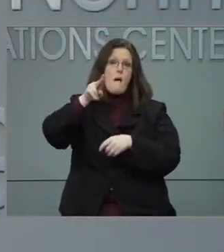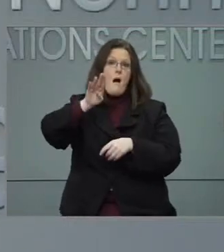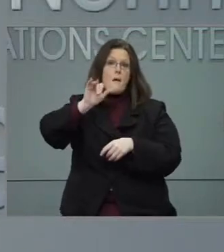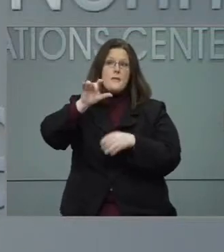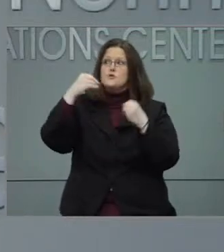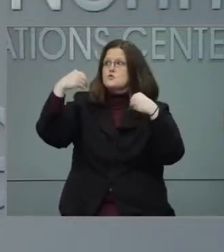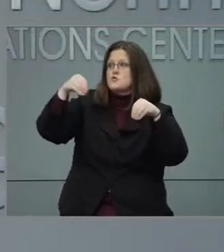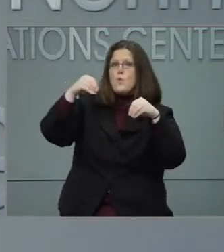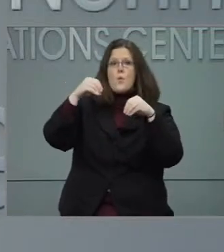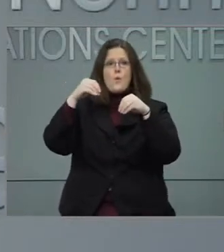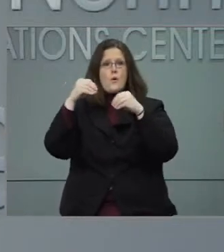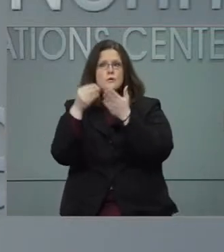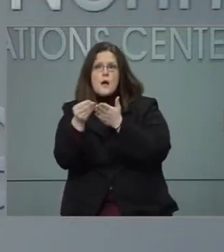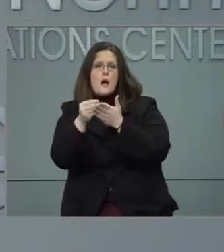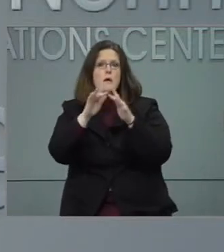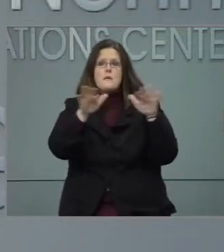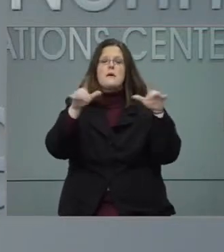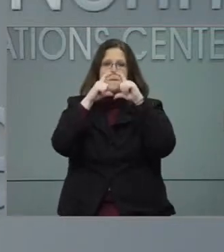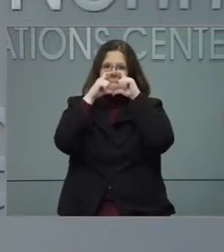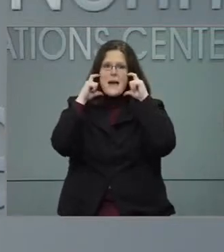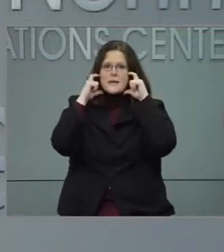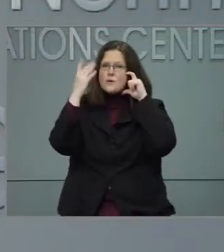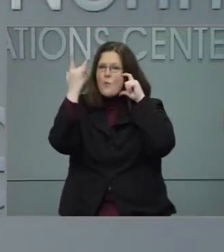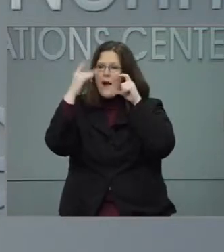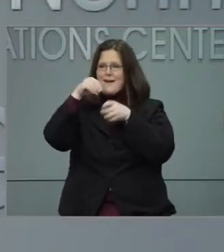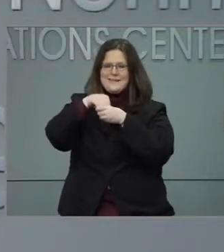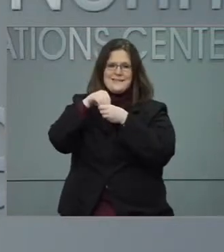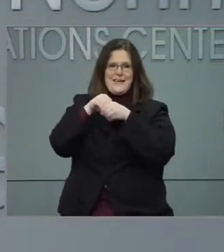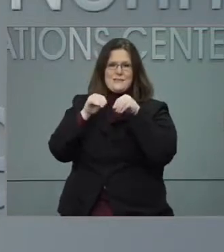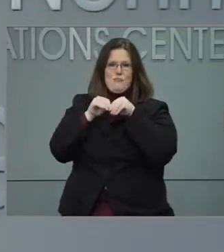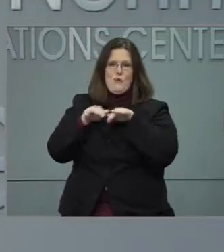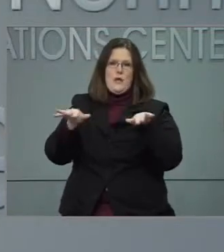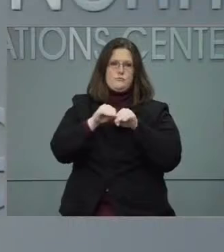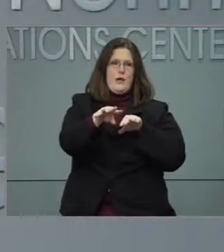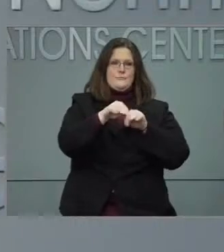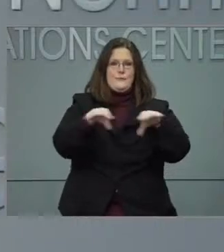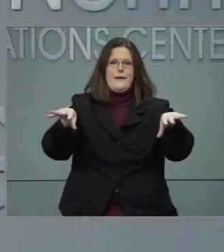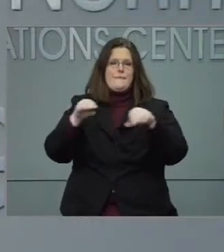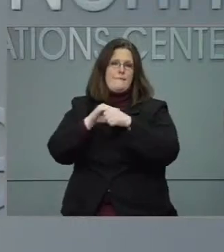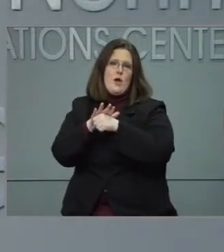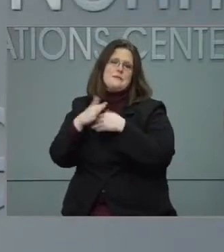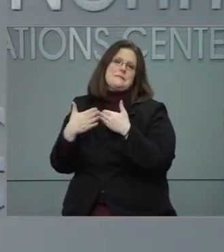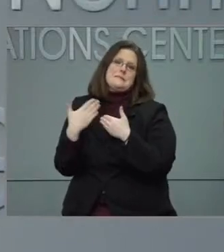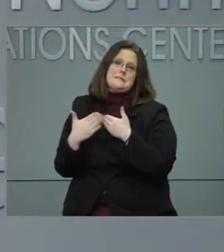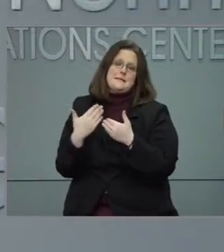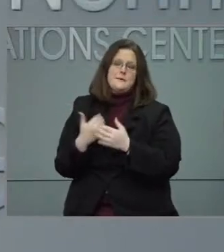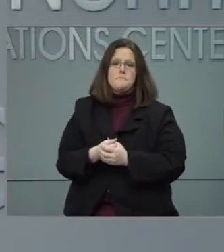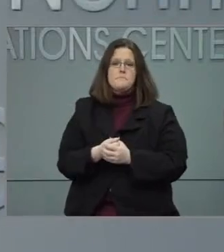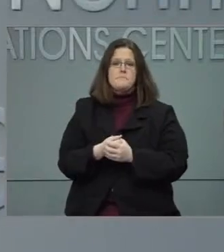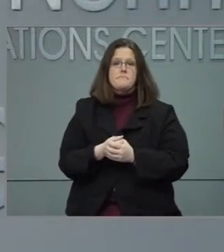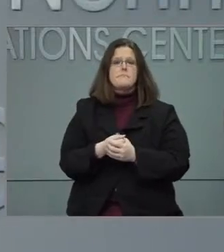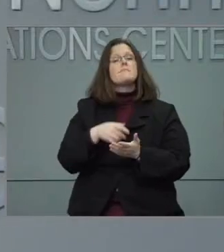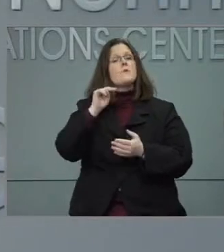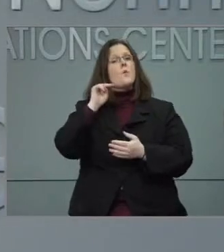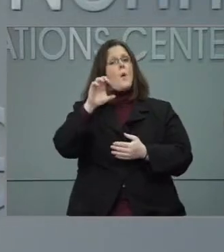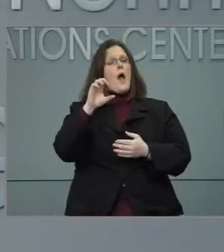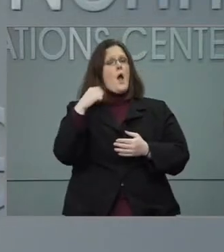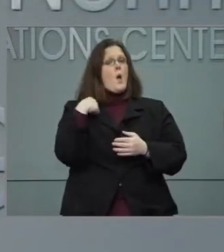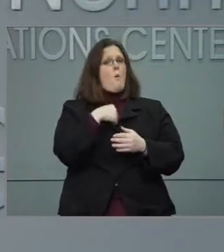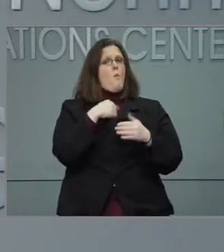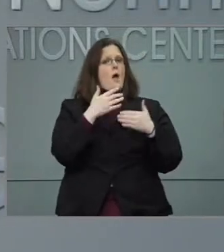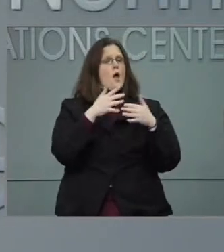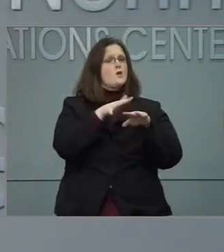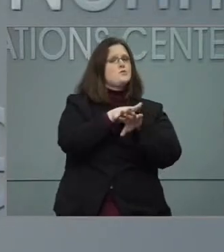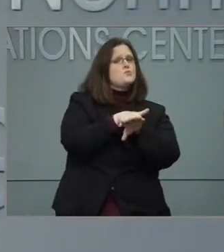spread easily when we're inside. Even though we're continuing our dimmer switch approach of easing